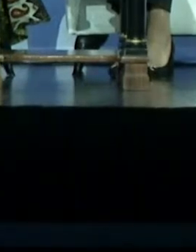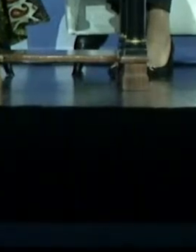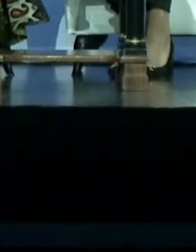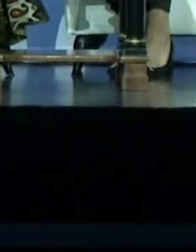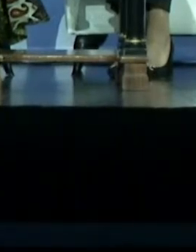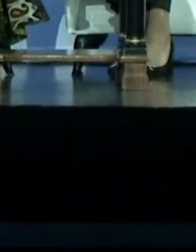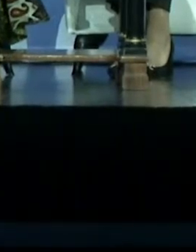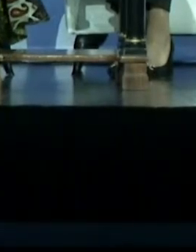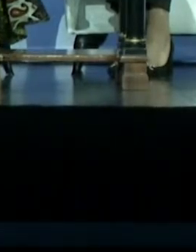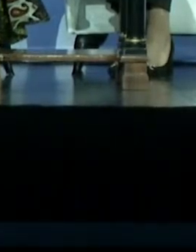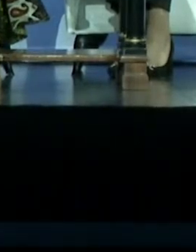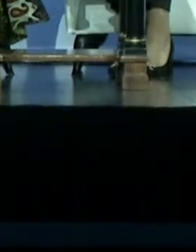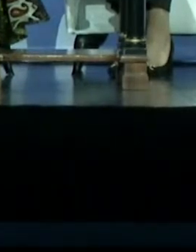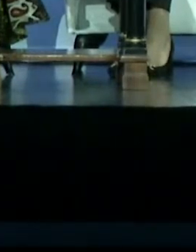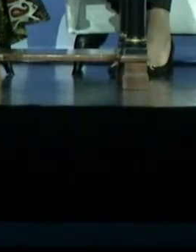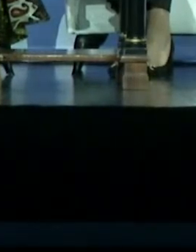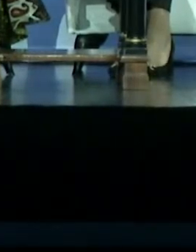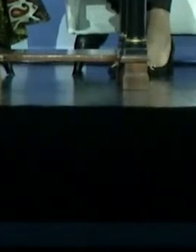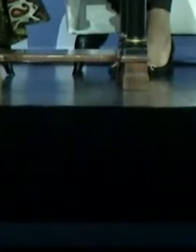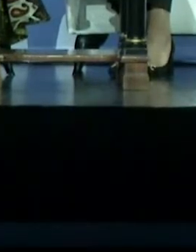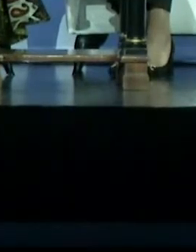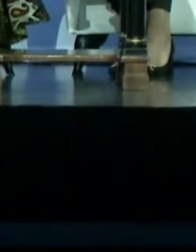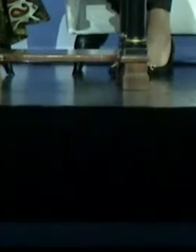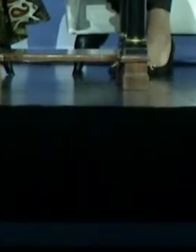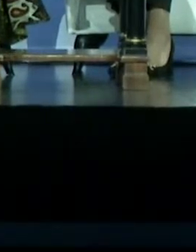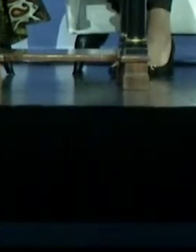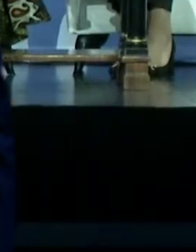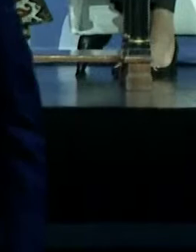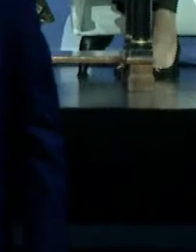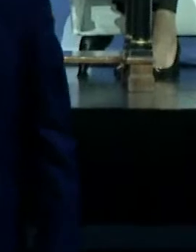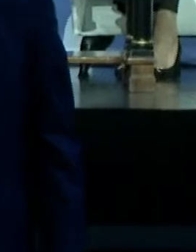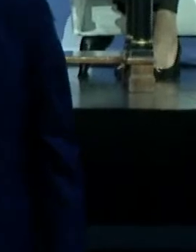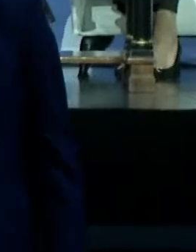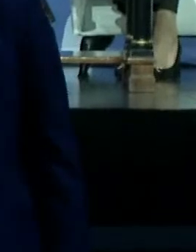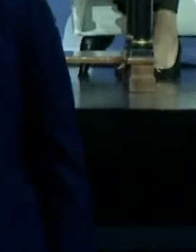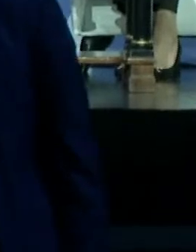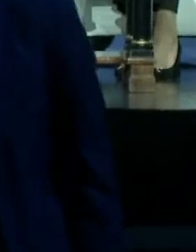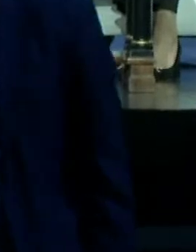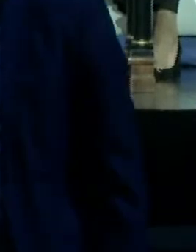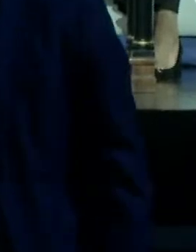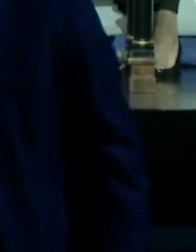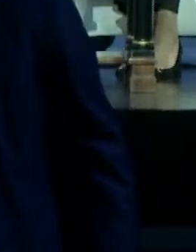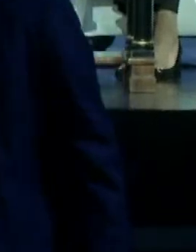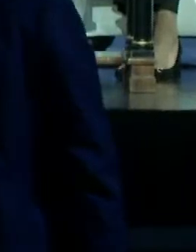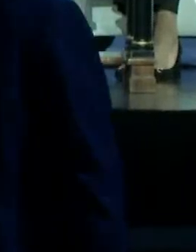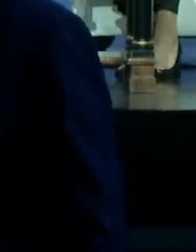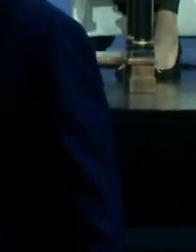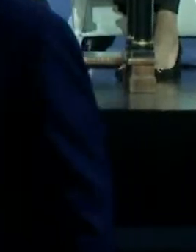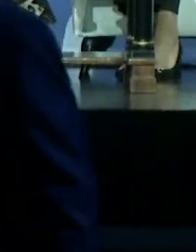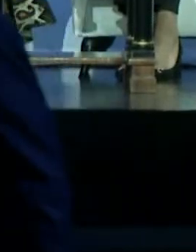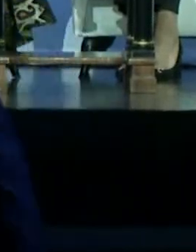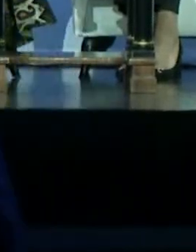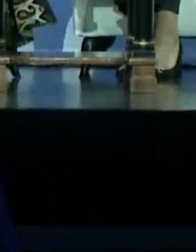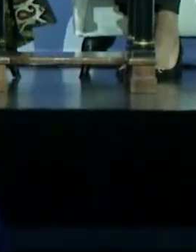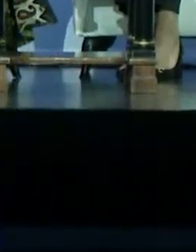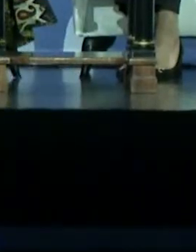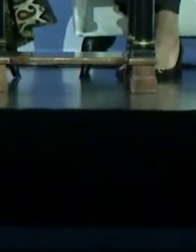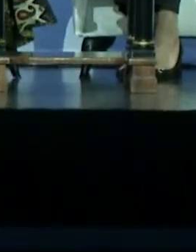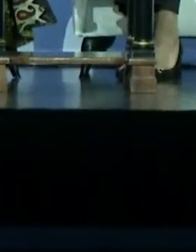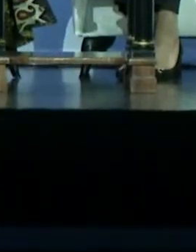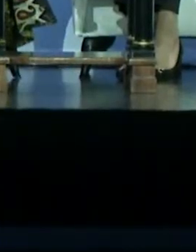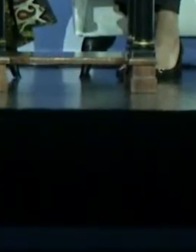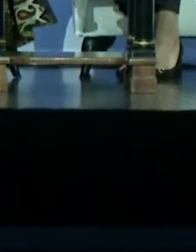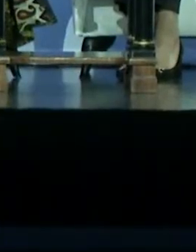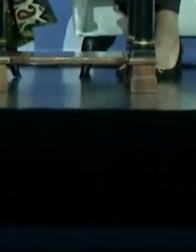Business Personality of the Year and Most Innovative Entrepreneur. During her time in the private sector,